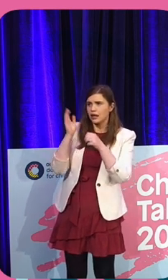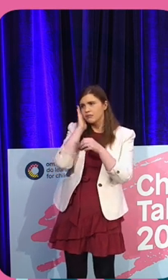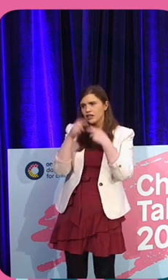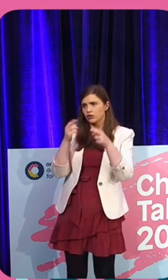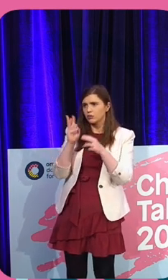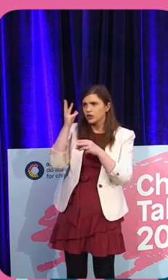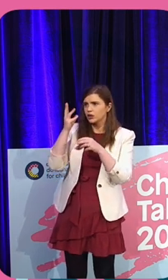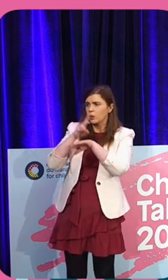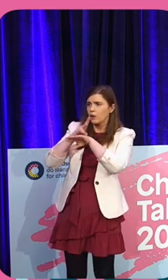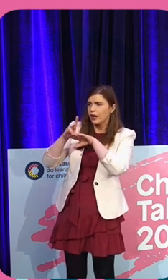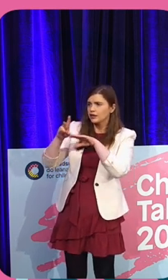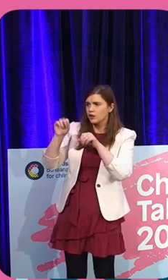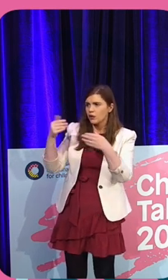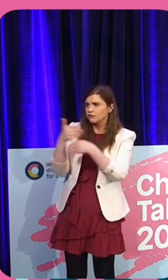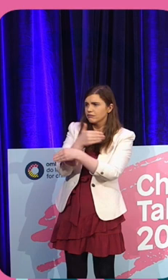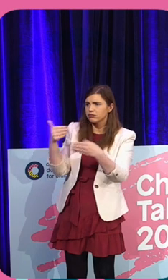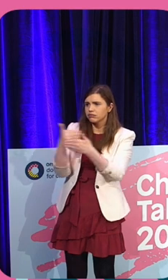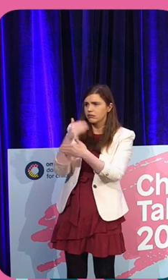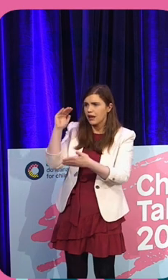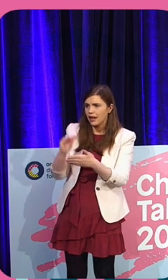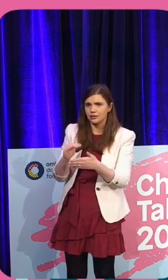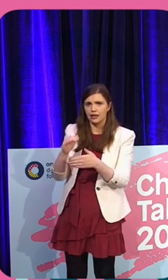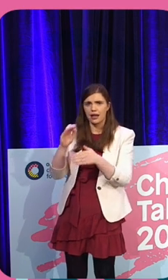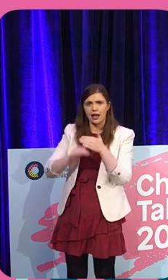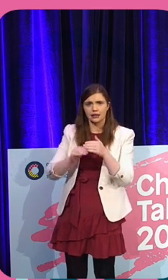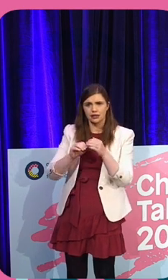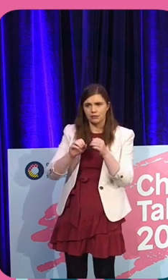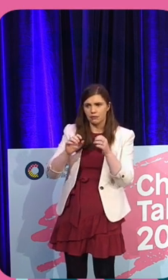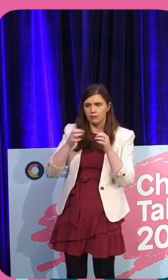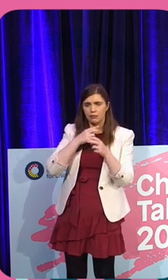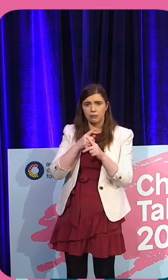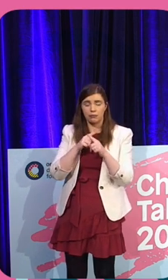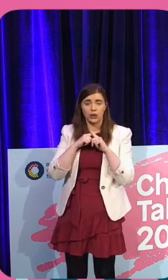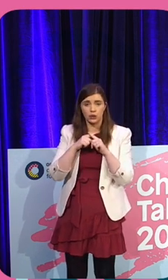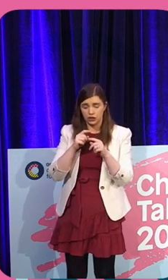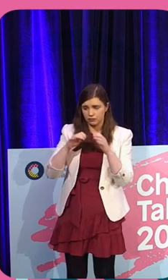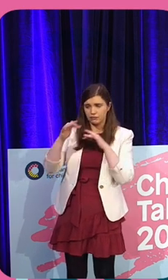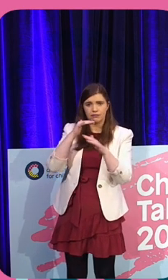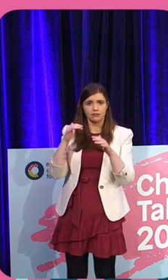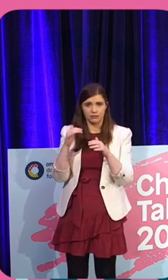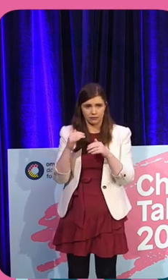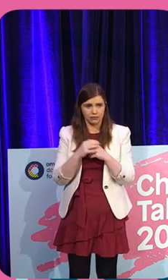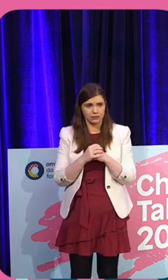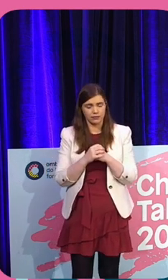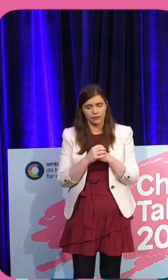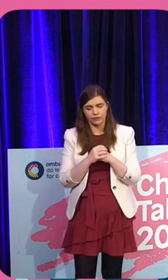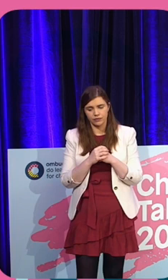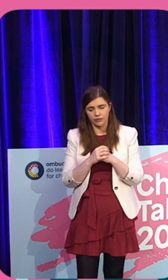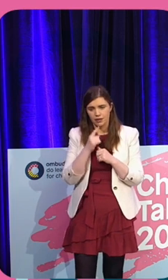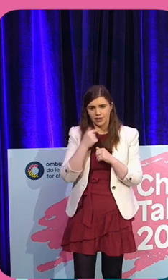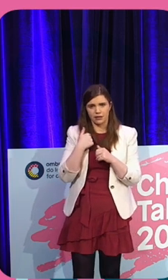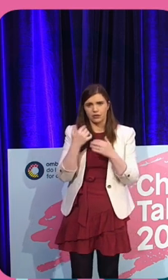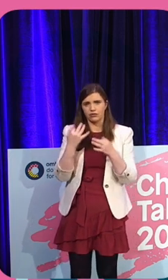cars, less noise must have meant less pollution. I thought this showed climate action throughout the world, but I was